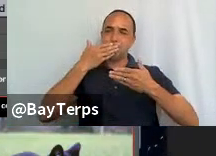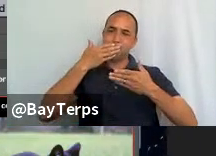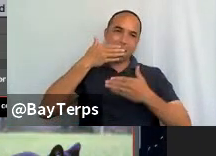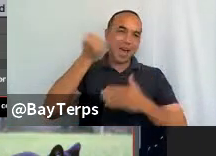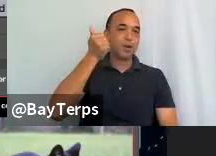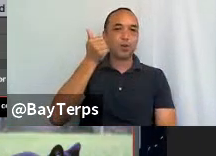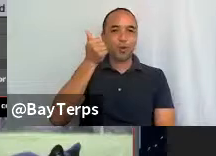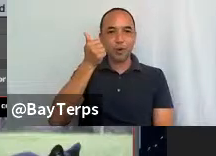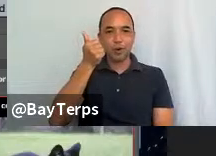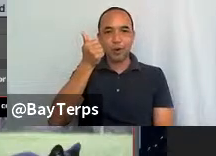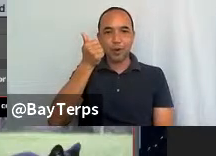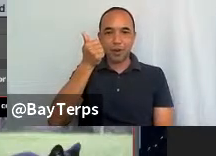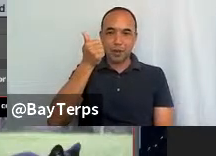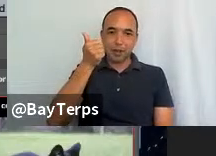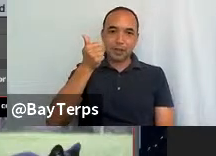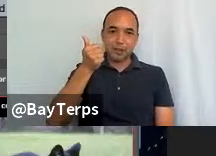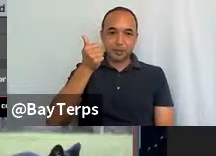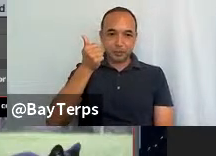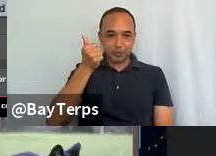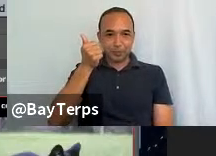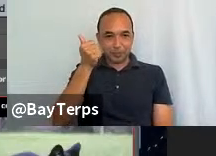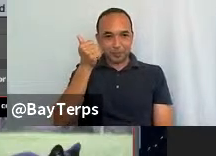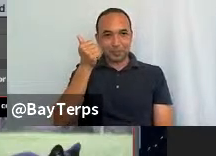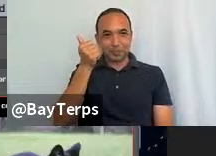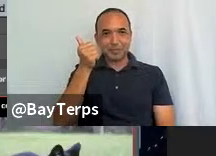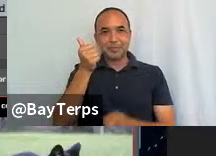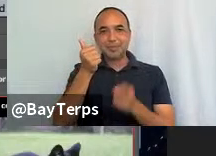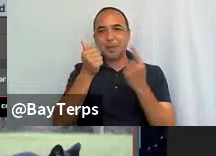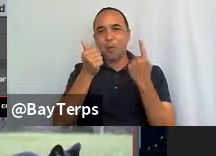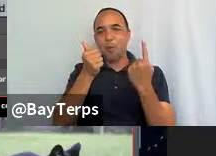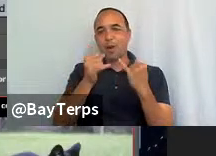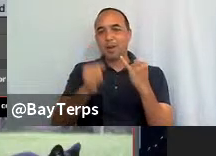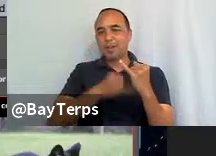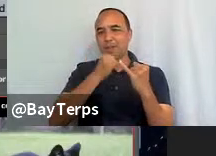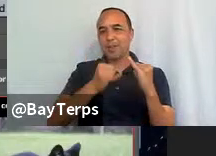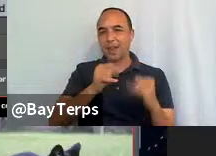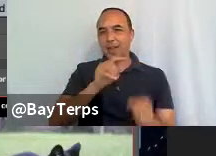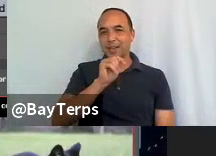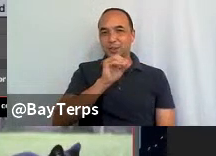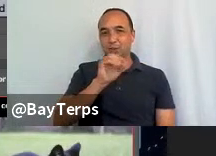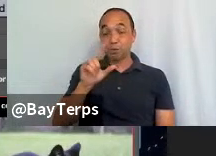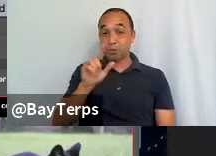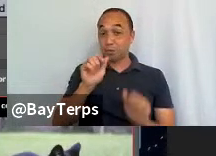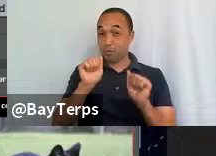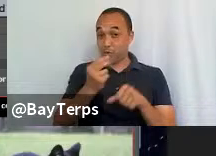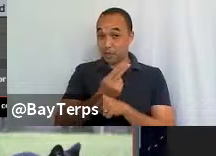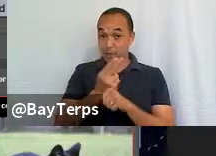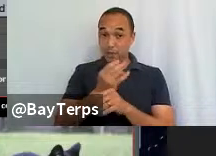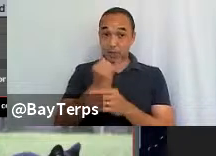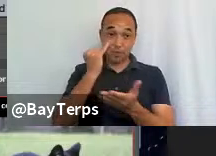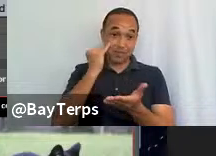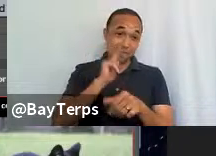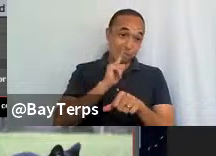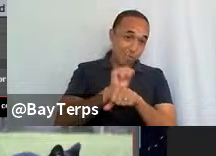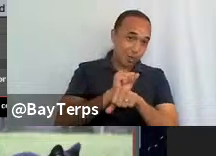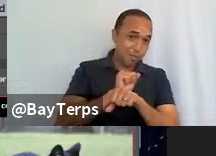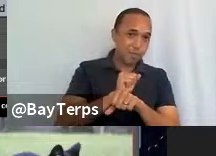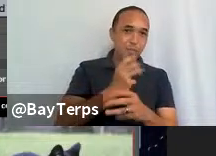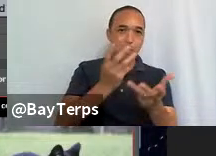And one last tool that we can use if you really want to get